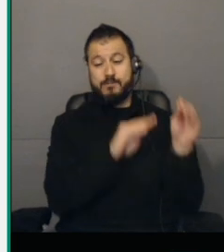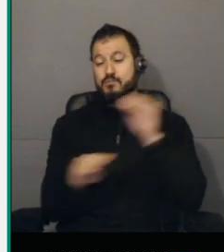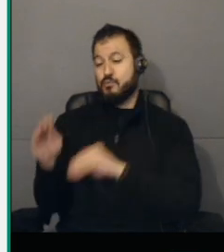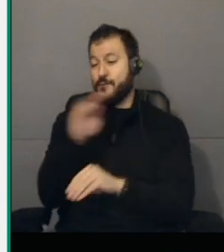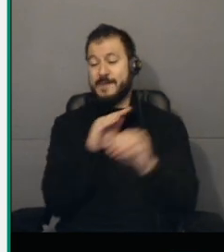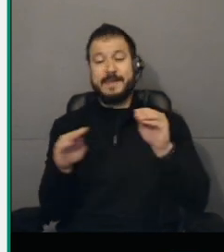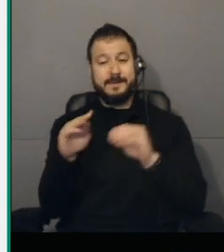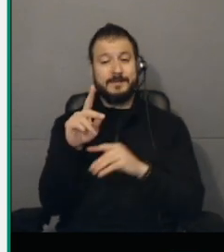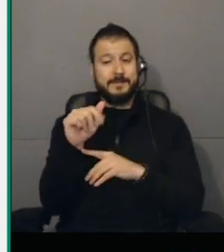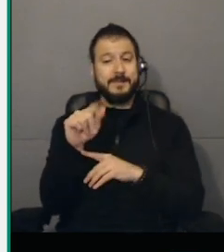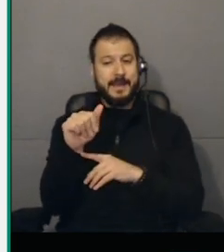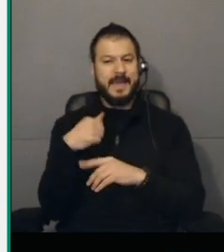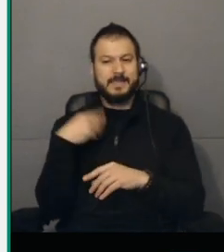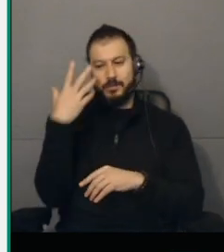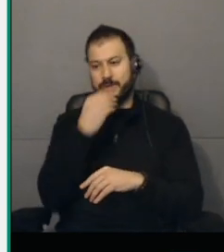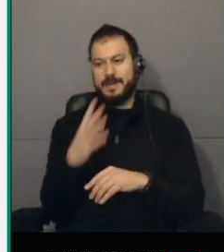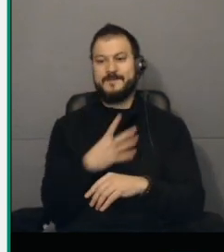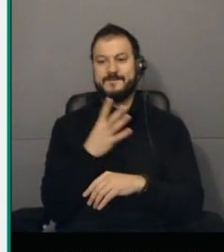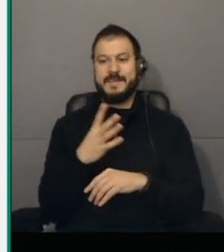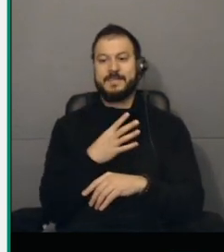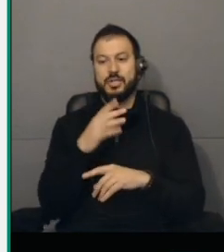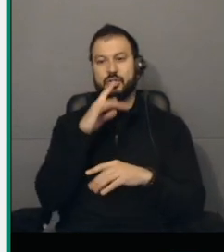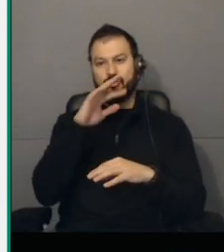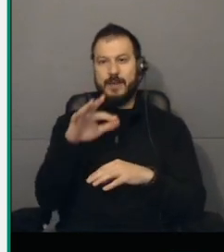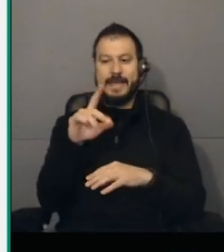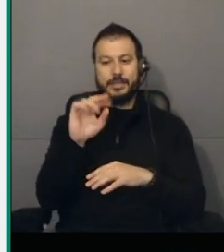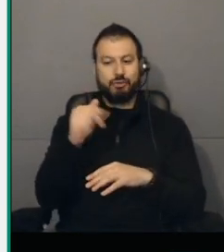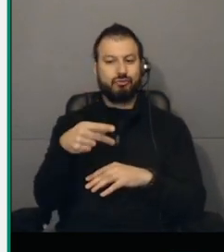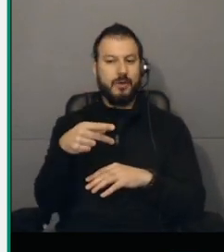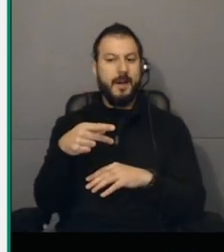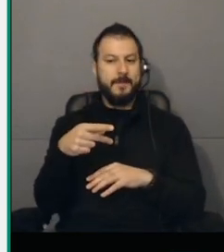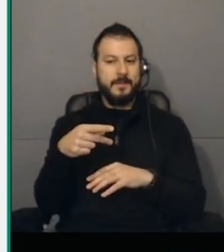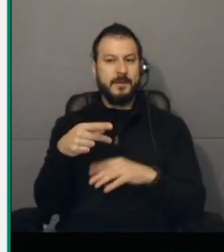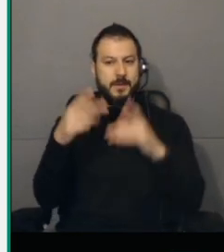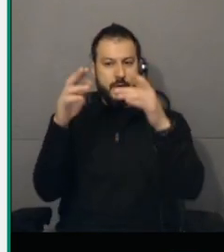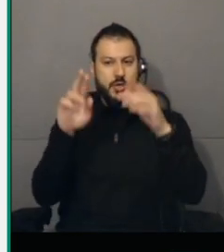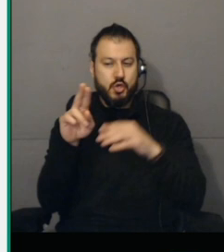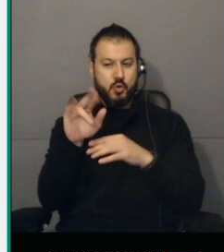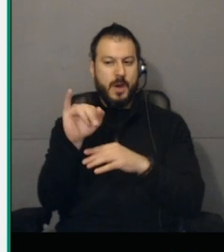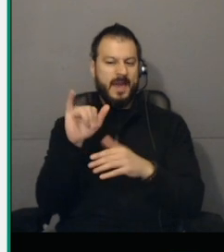It actually has a pretty fancy drag-and-drop UI that's relatively intuitive.